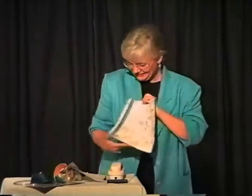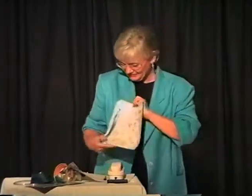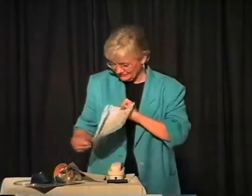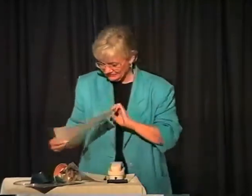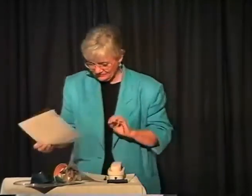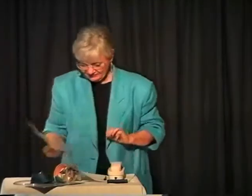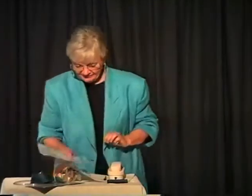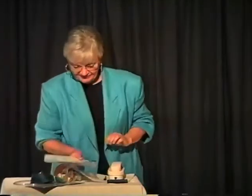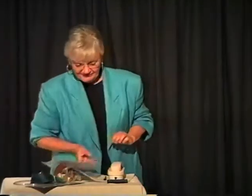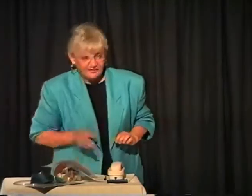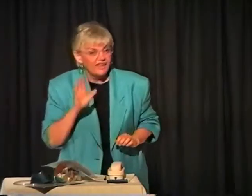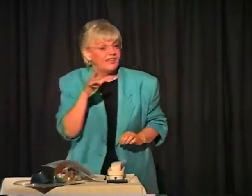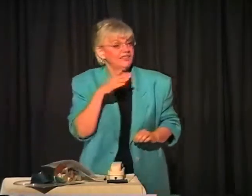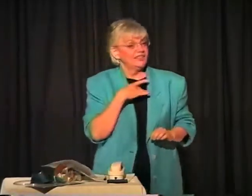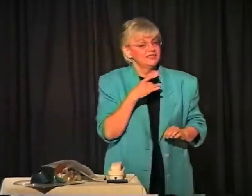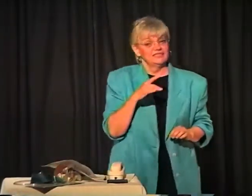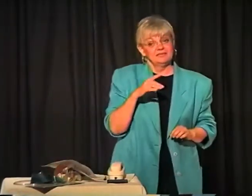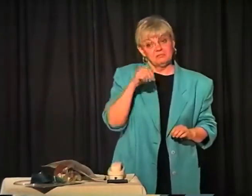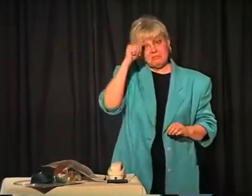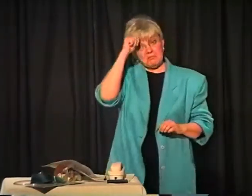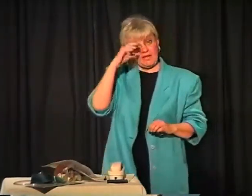expressed. I don't know.